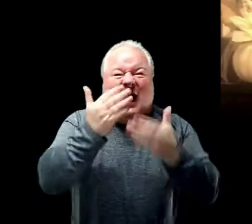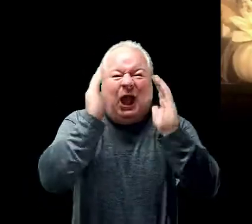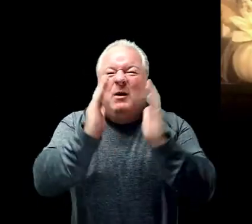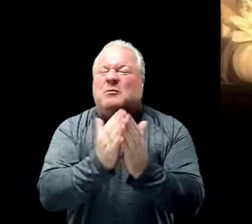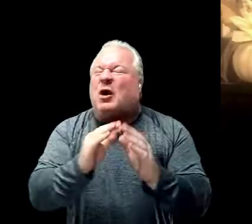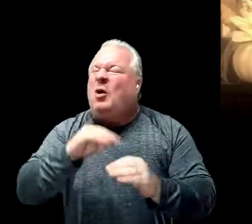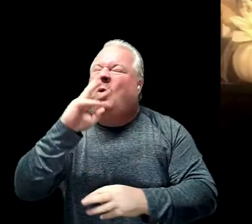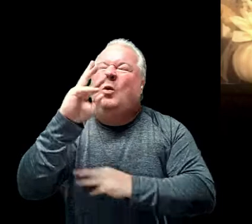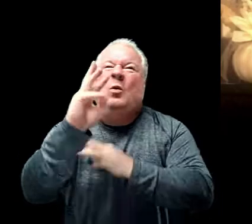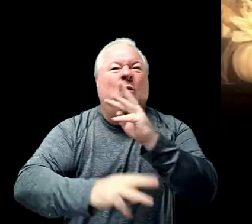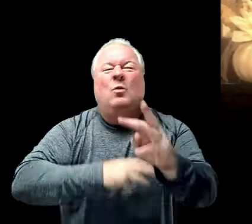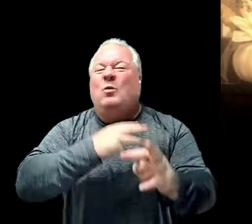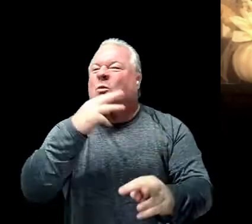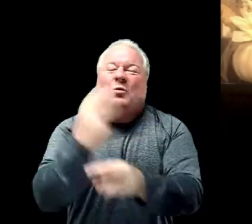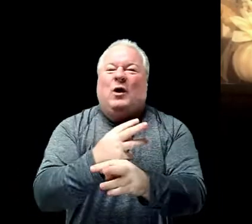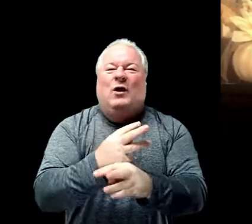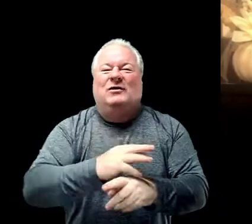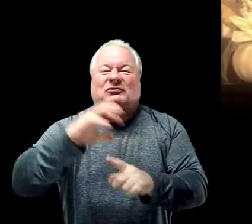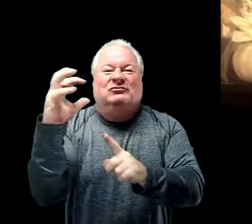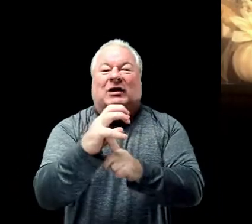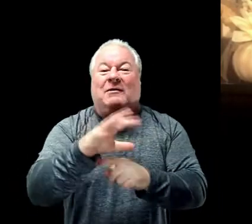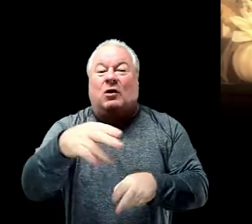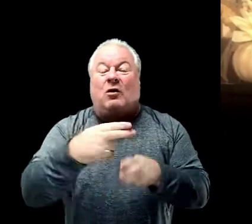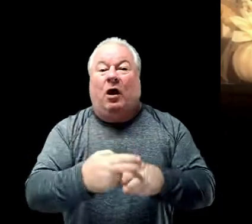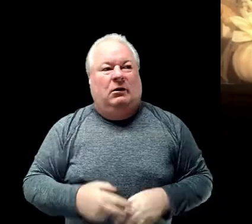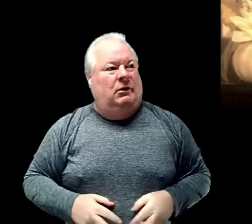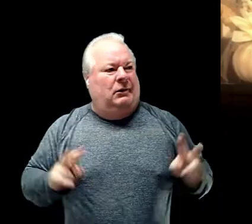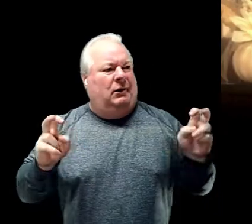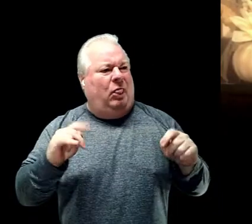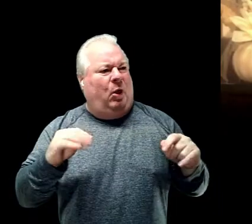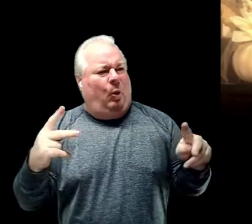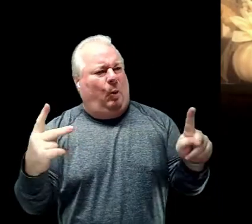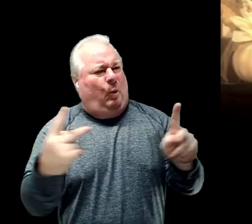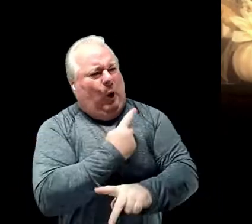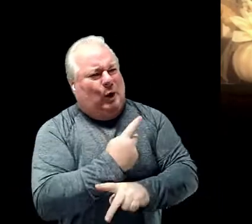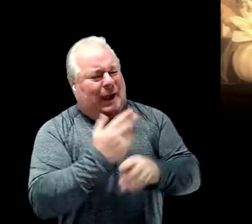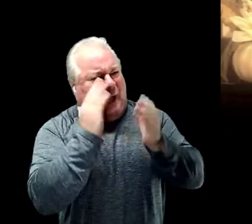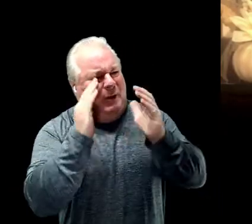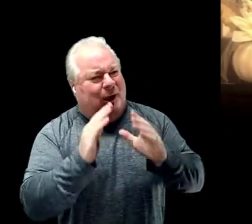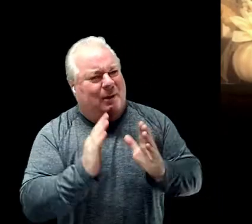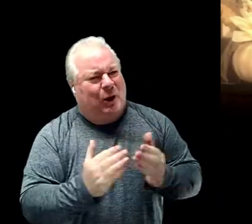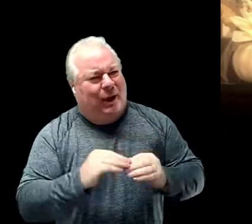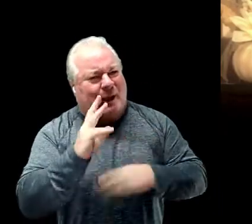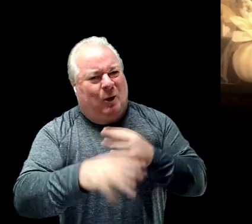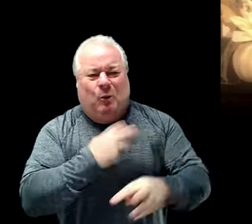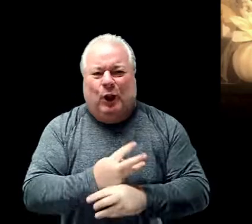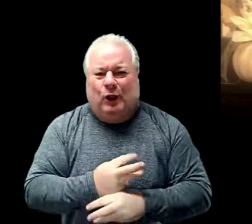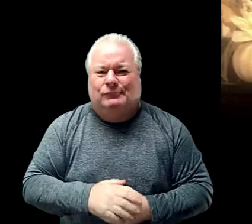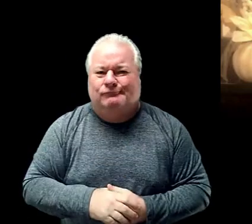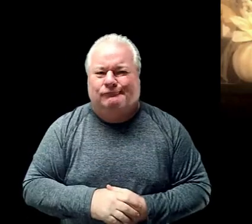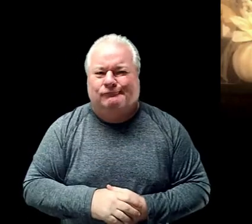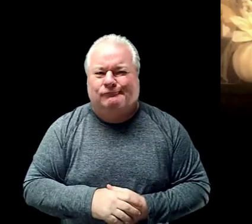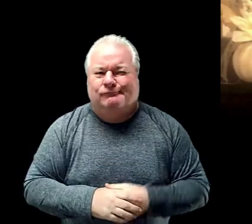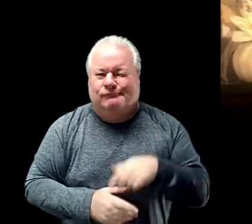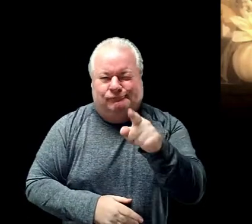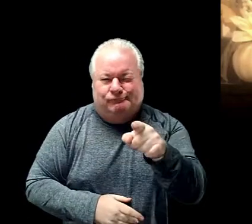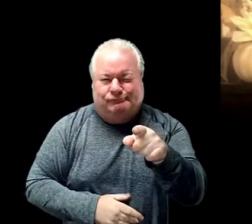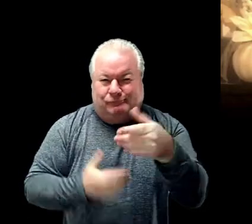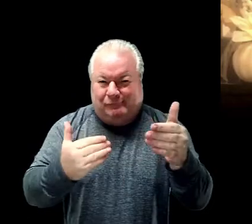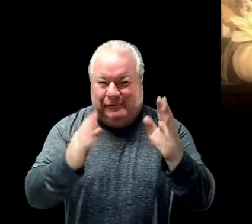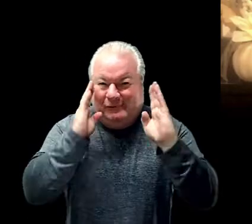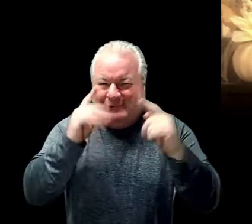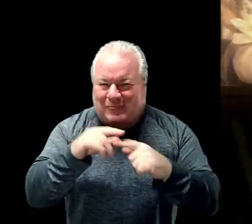best Halloween book in the whole entire world. It's called The Worst Halloween Book in the Whole Entire World.